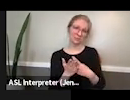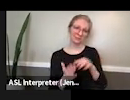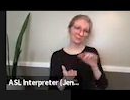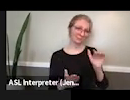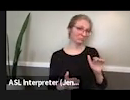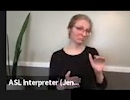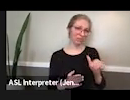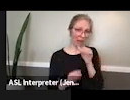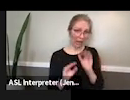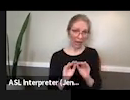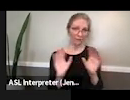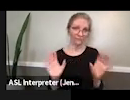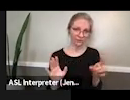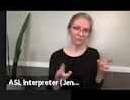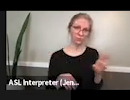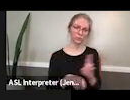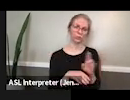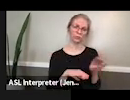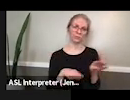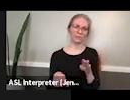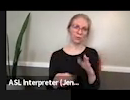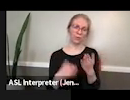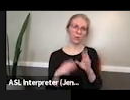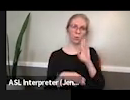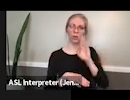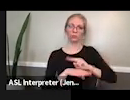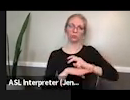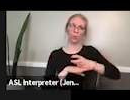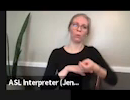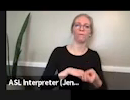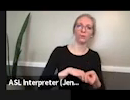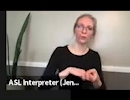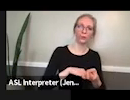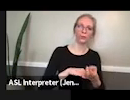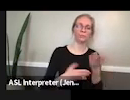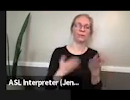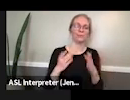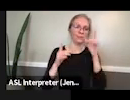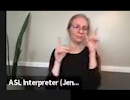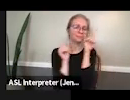They use their behavior, they roll over, they close their eyes. A kid who